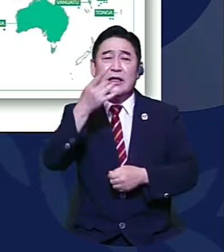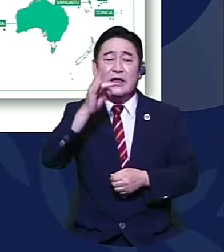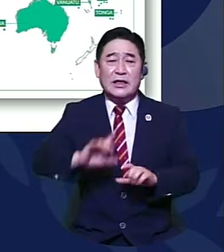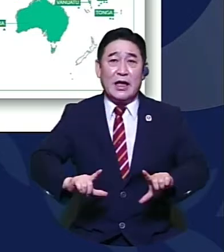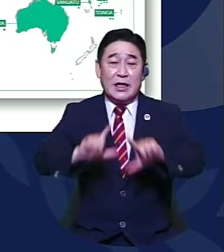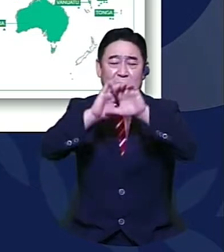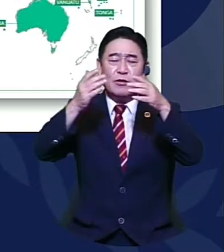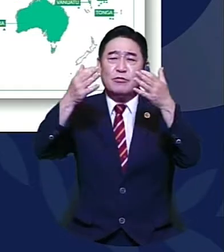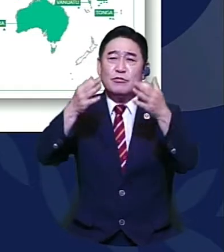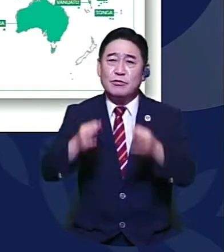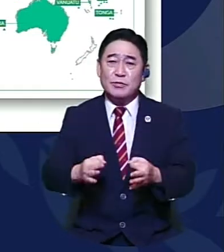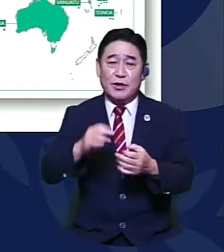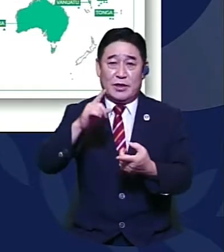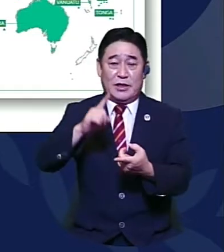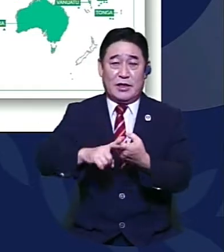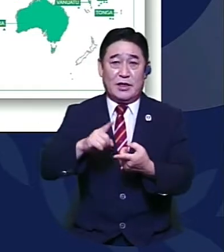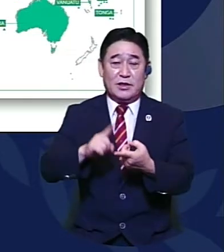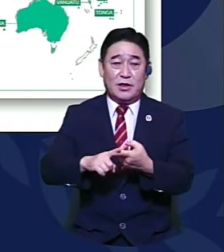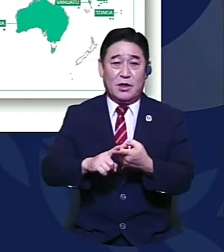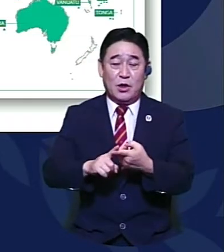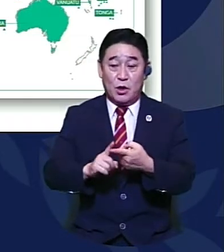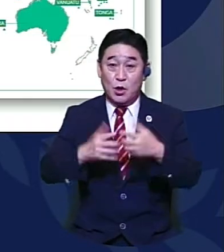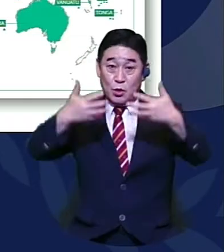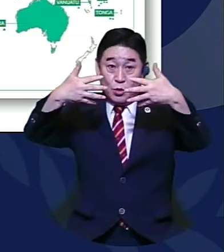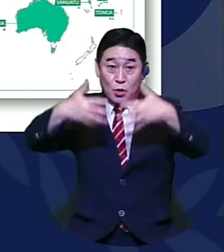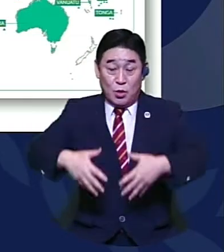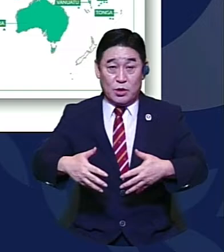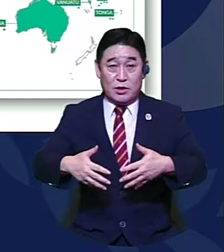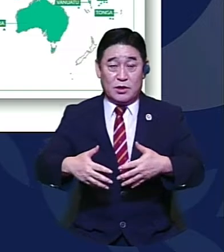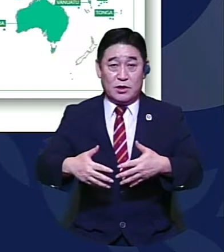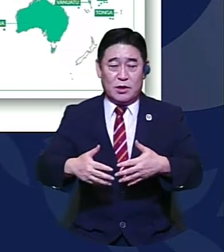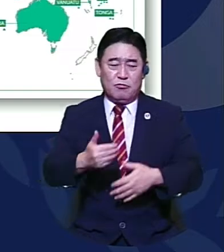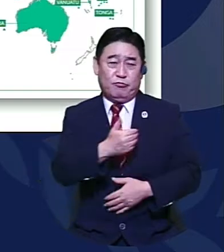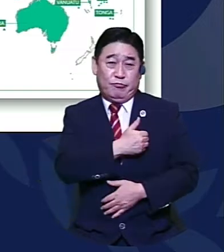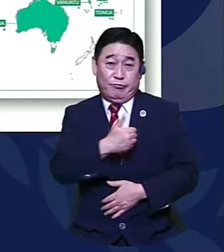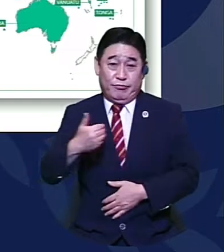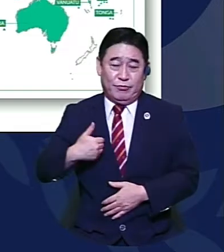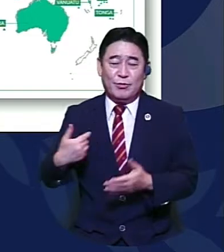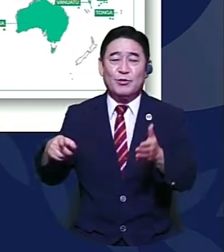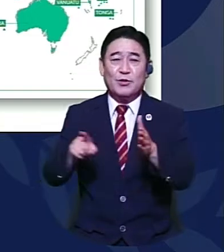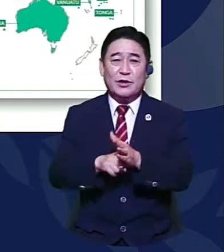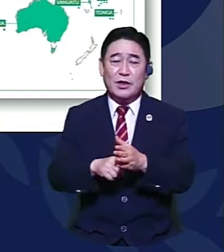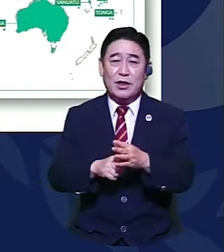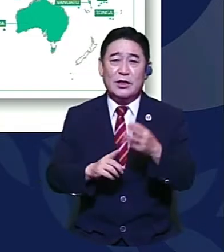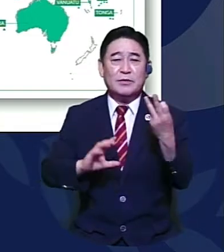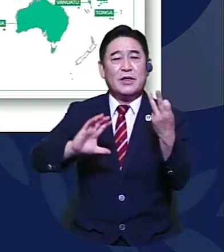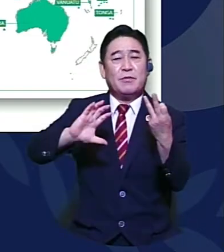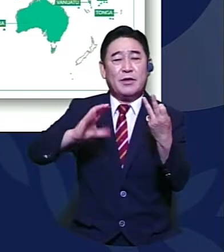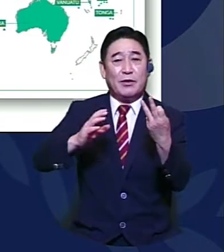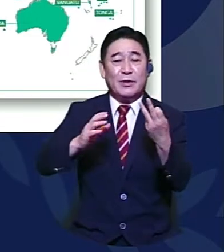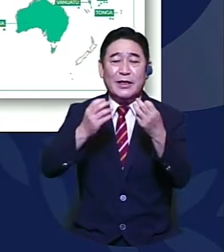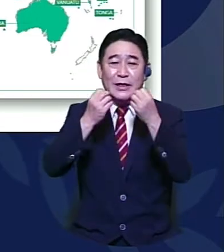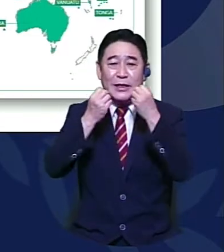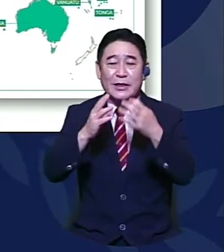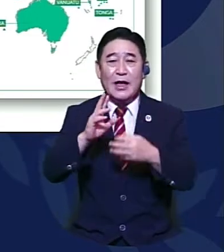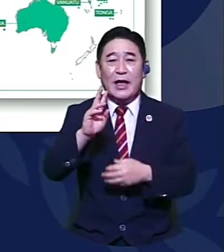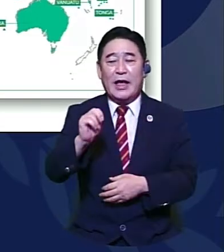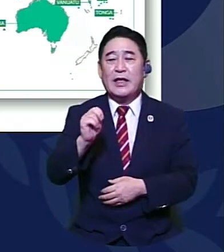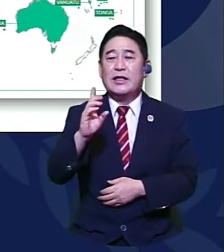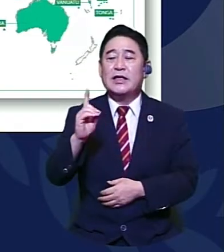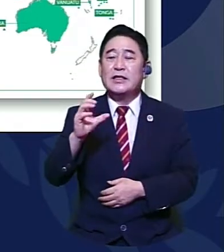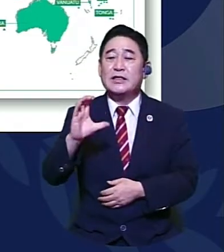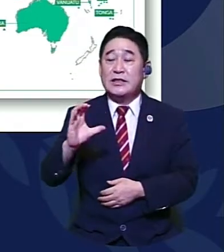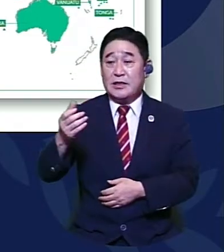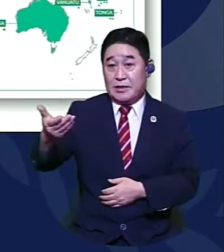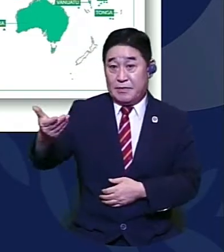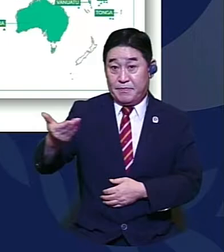We worked with about 30 countries. Many of them submitted those new NDCs. And I submit to you that those new NDCs of developing countries